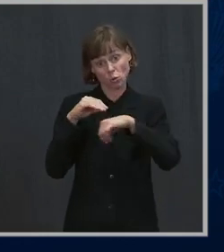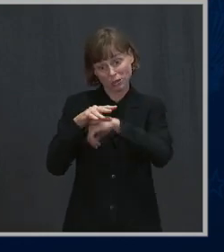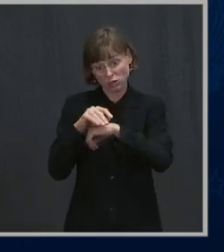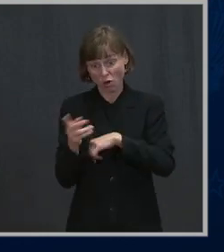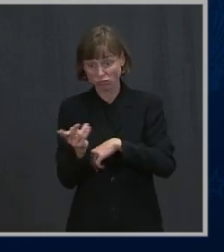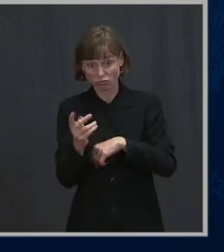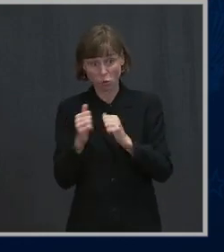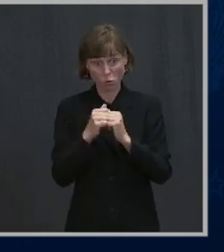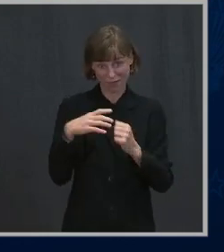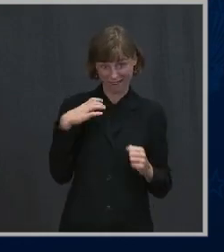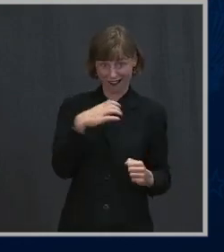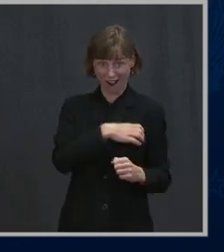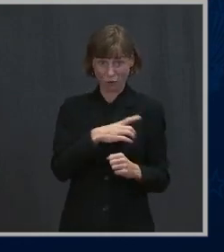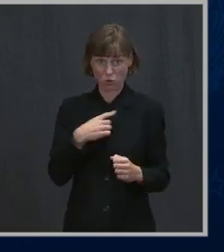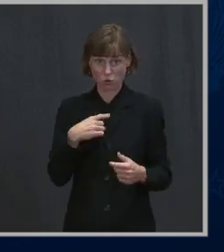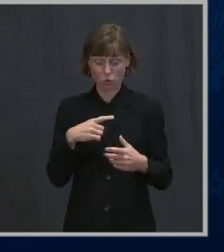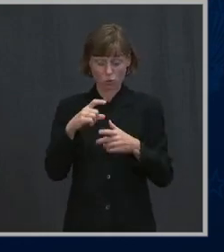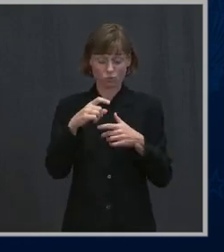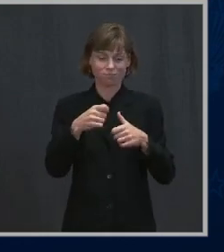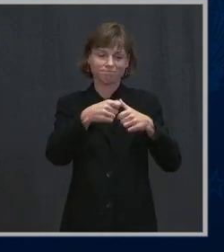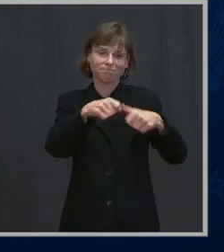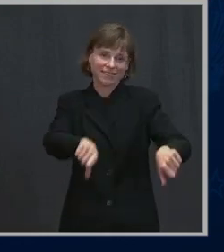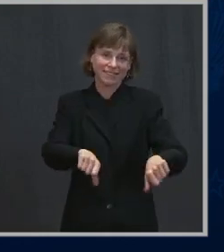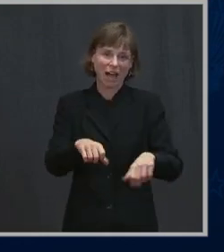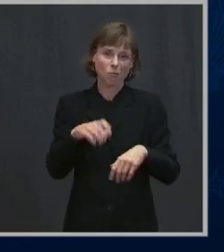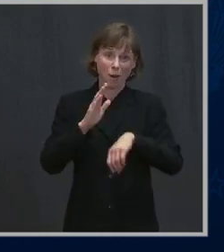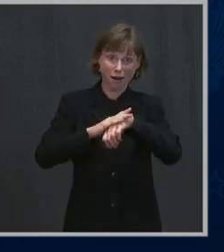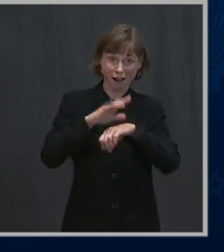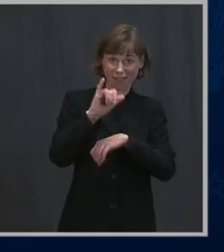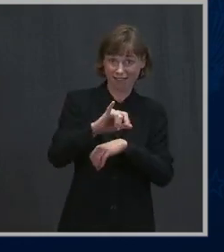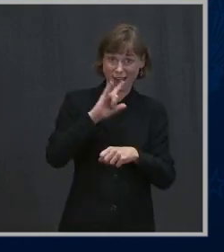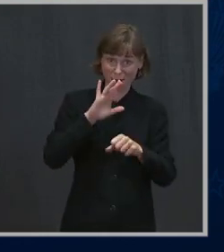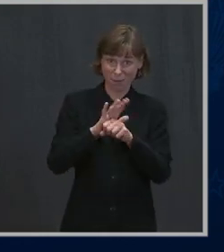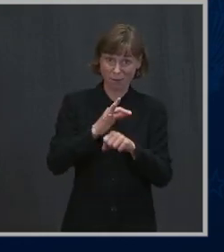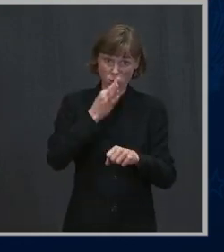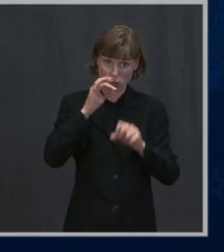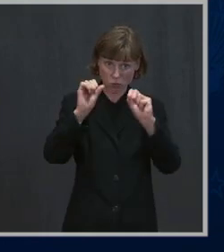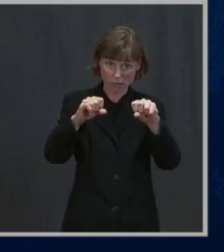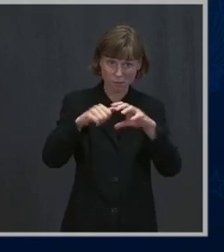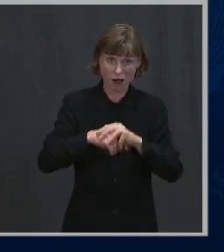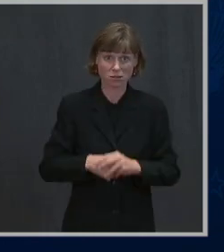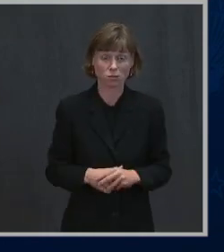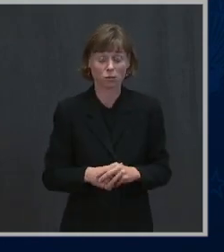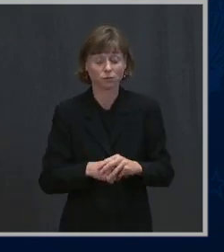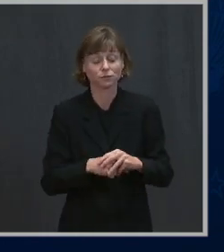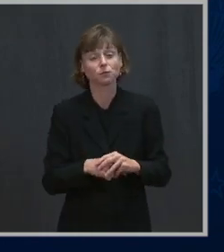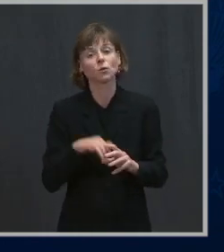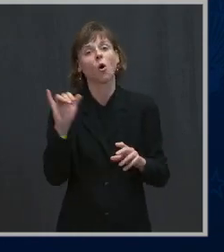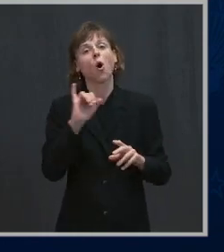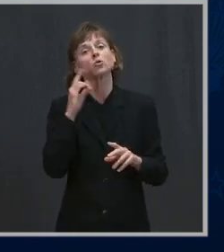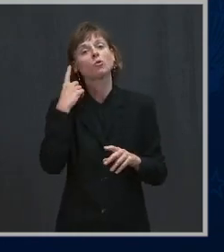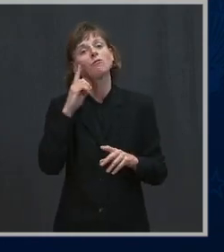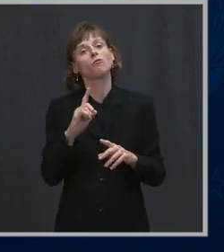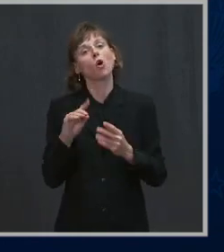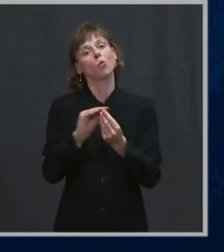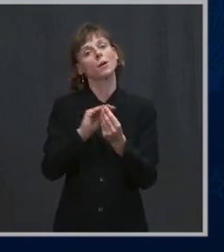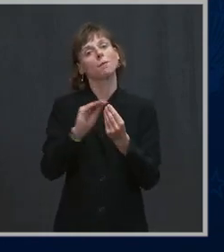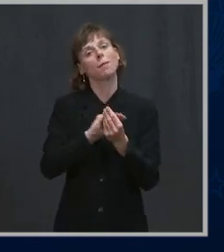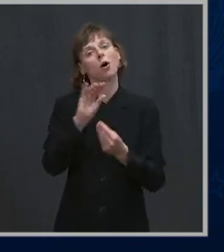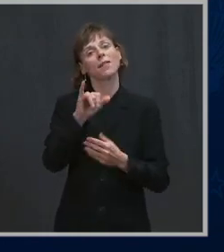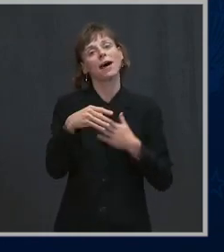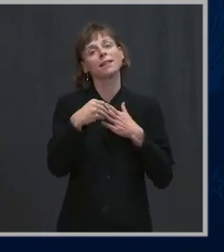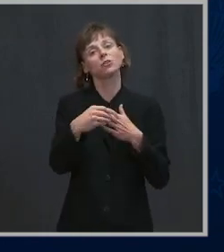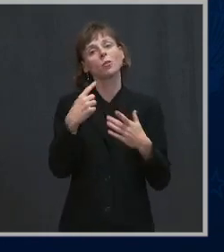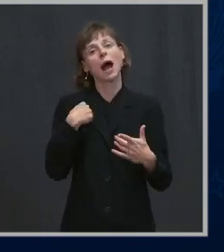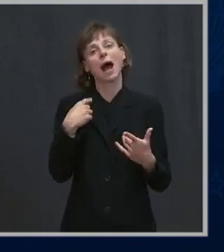payment on that commitment as soon as possible and to further repair our moral leadership i'm also issuing a presidential